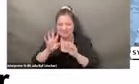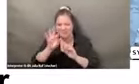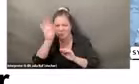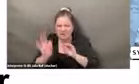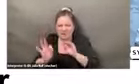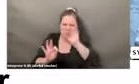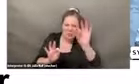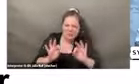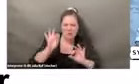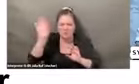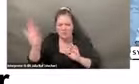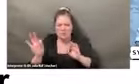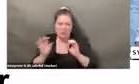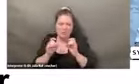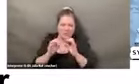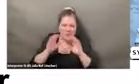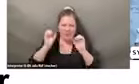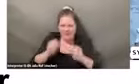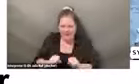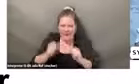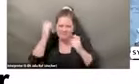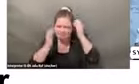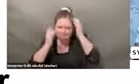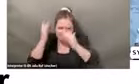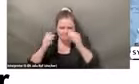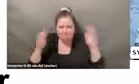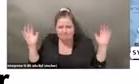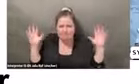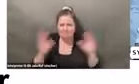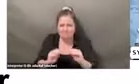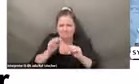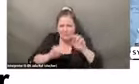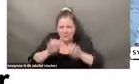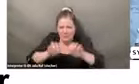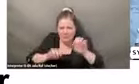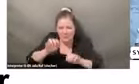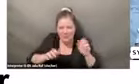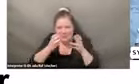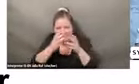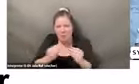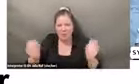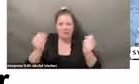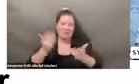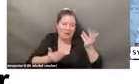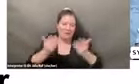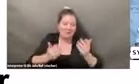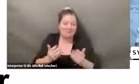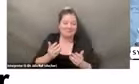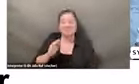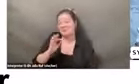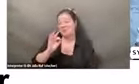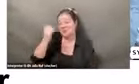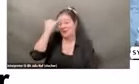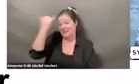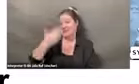about feedback and yeah. So that's also a good idea, I